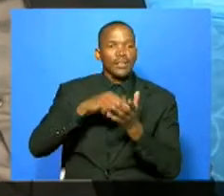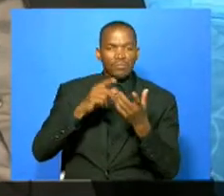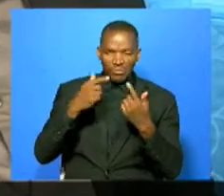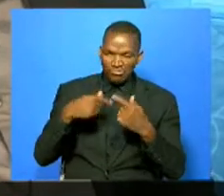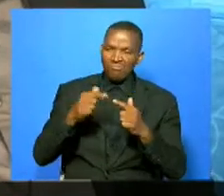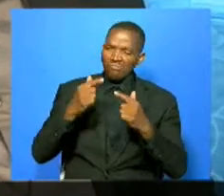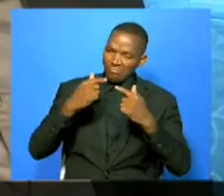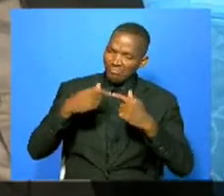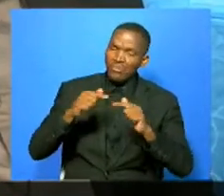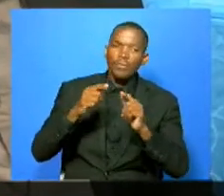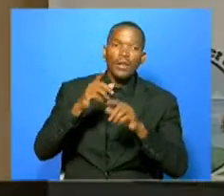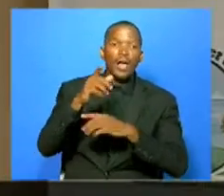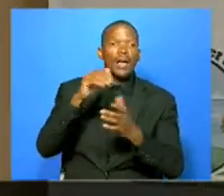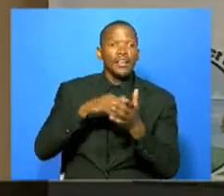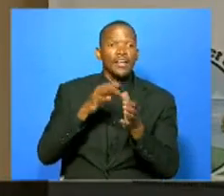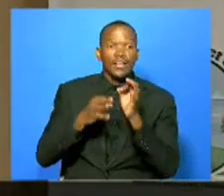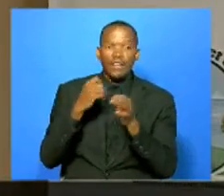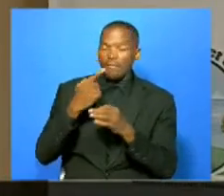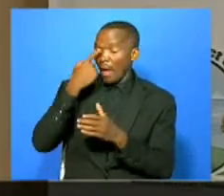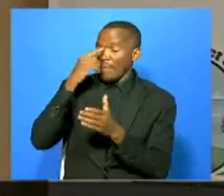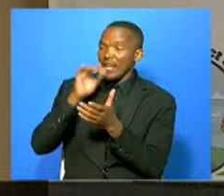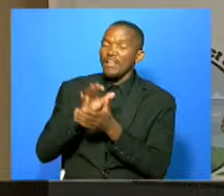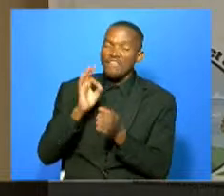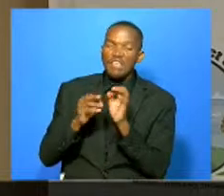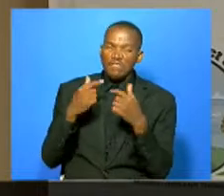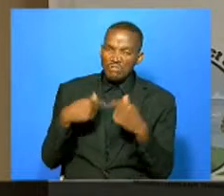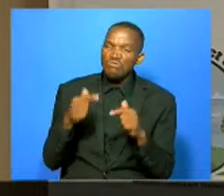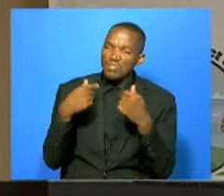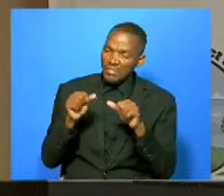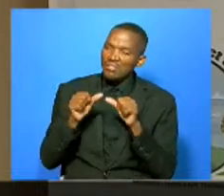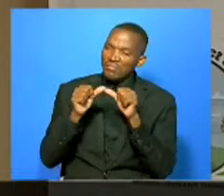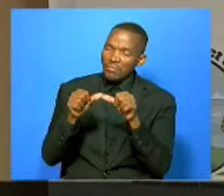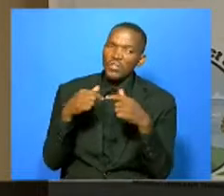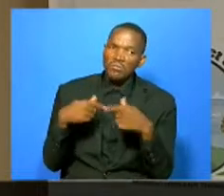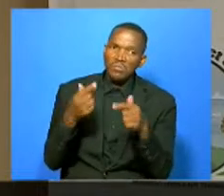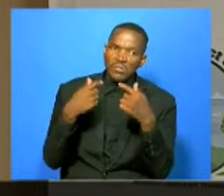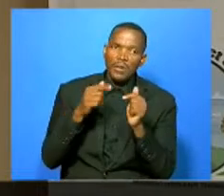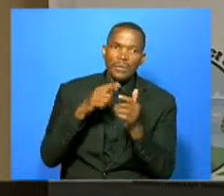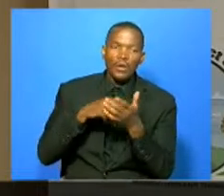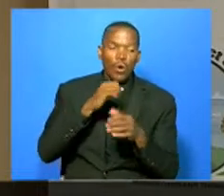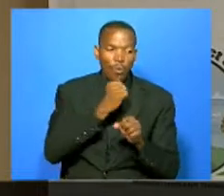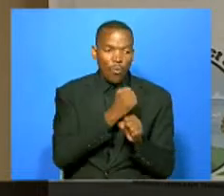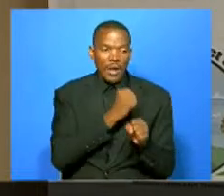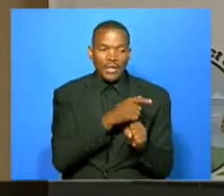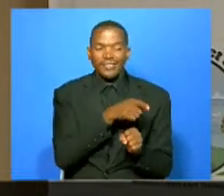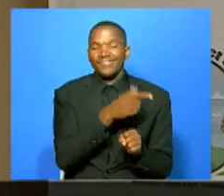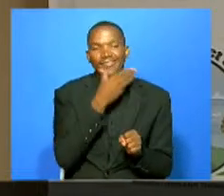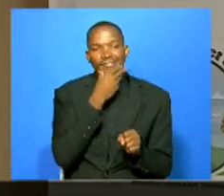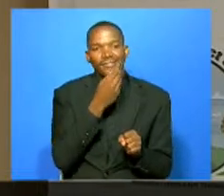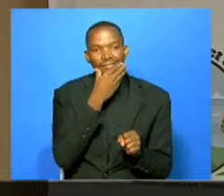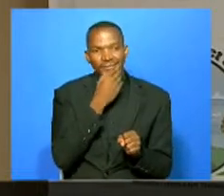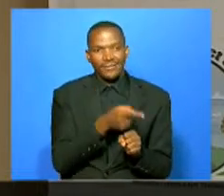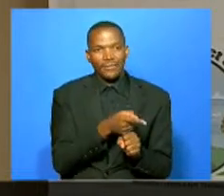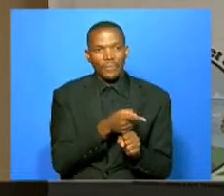hela ke dumela gore gang ko re tswa kgakala re ka buka ka re ka buka gompieko re ko tiro ya rona e se thata mme go botlhokwa ba